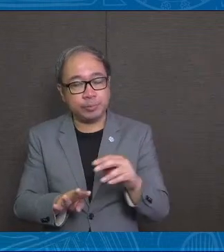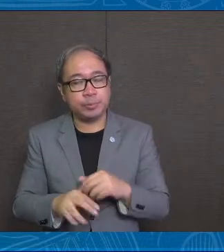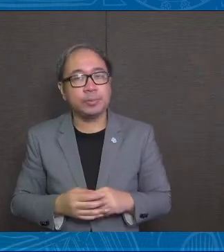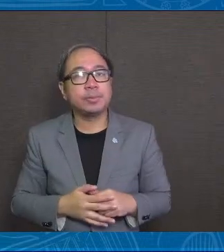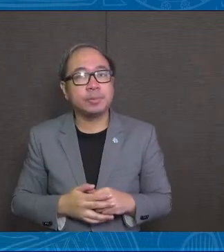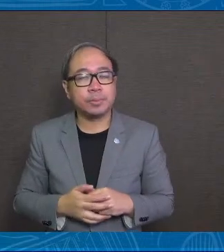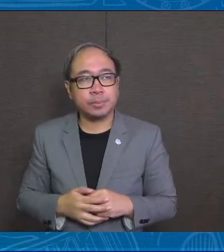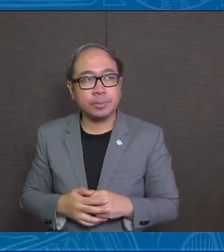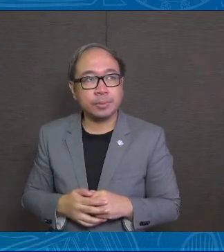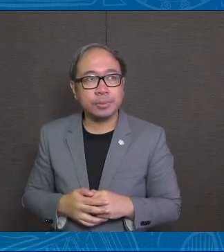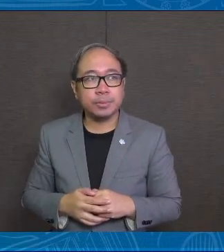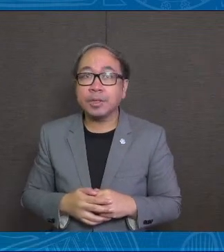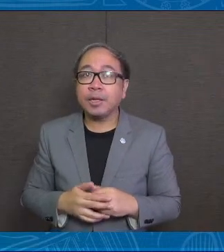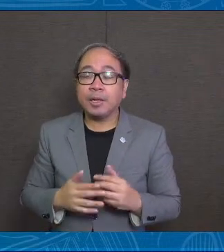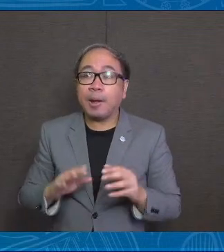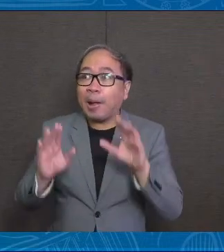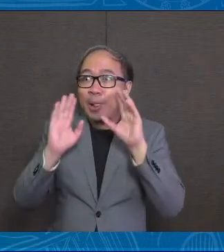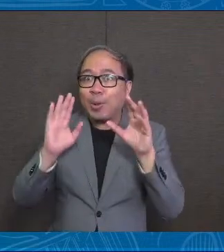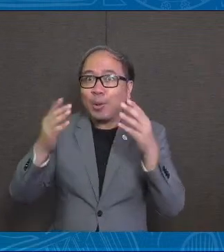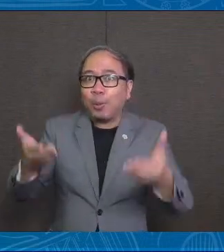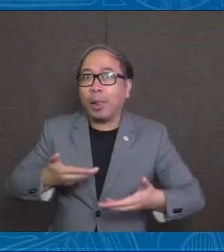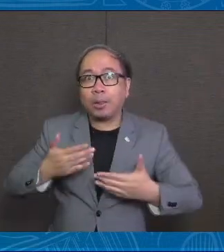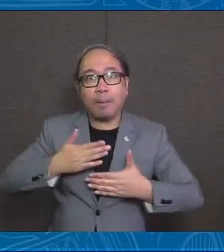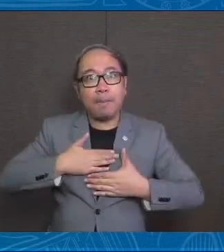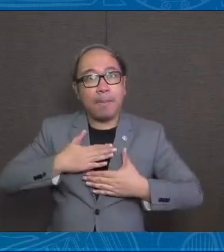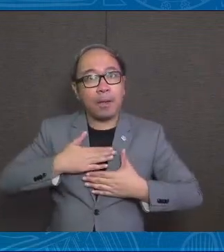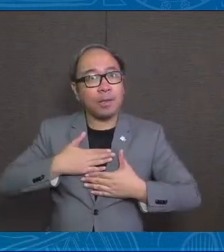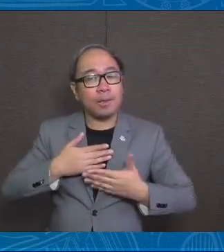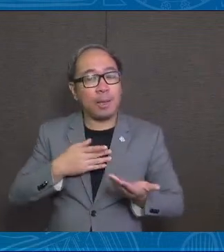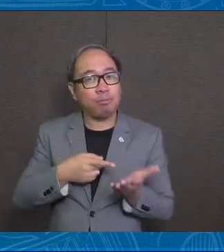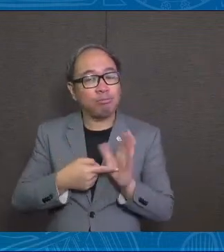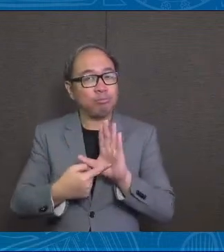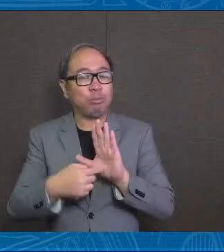Hello. Welcome to my show.